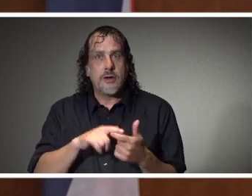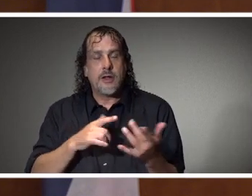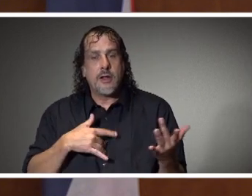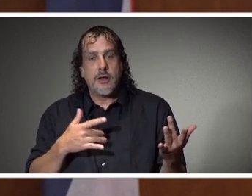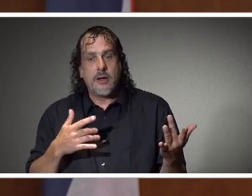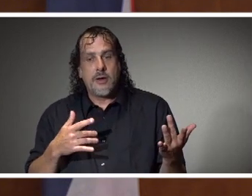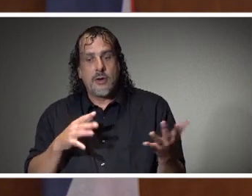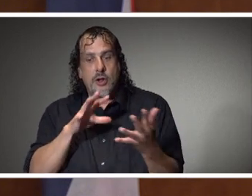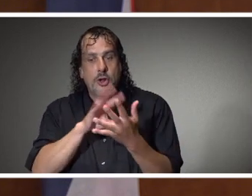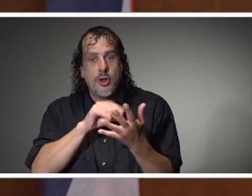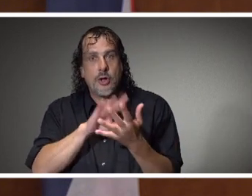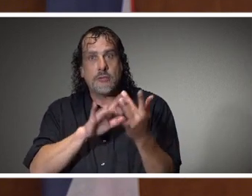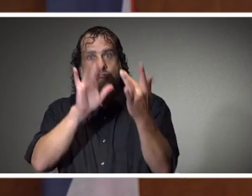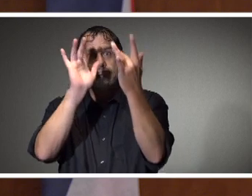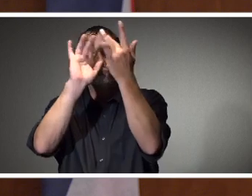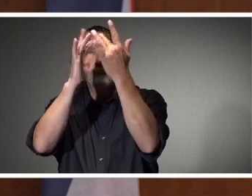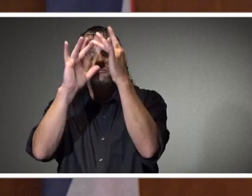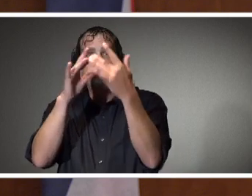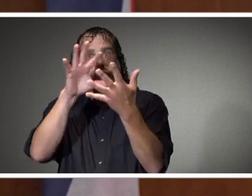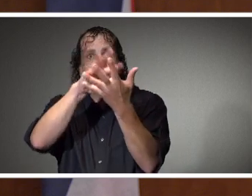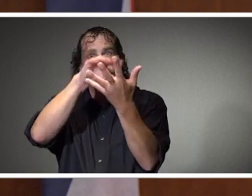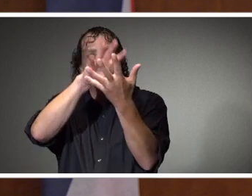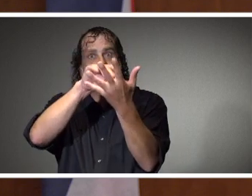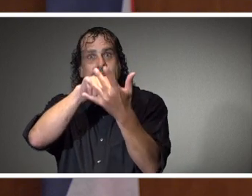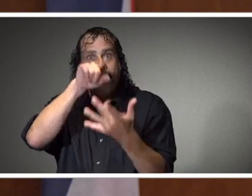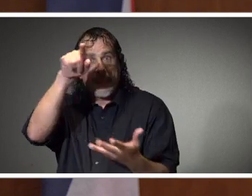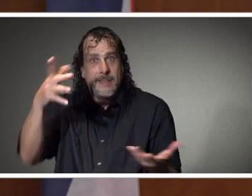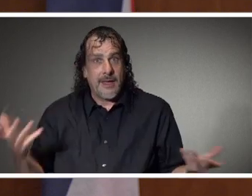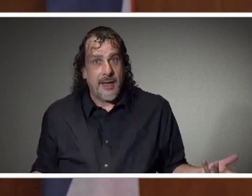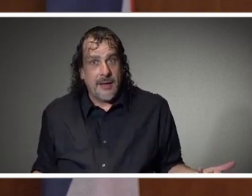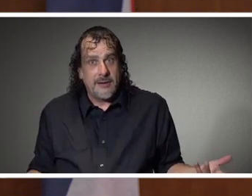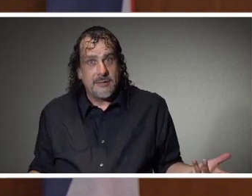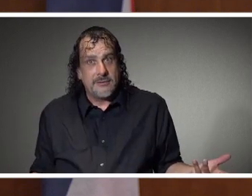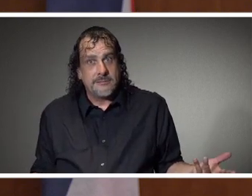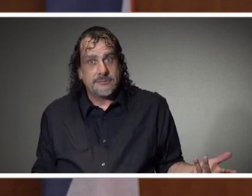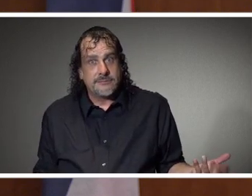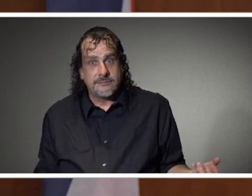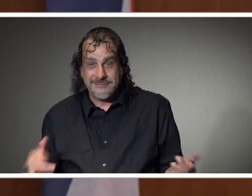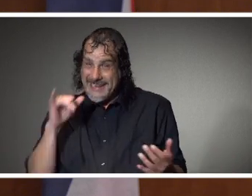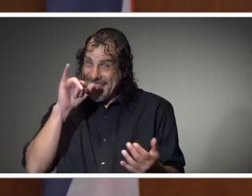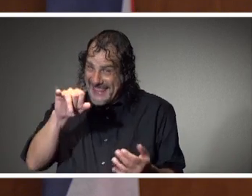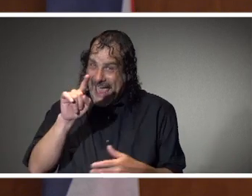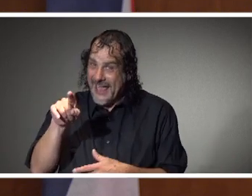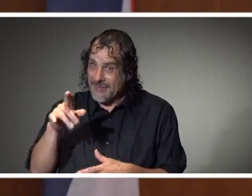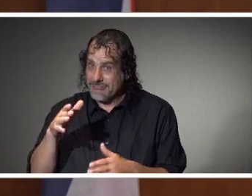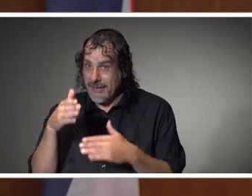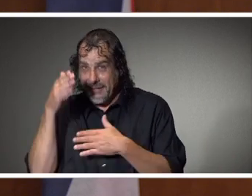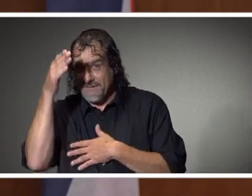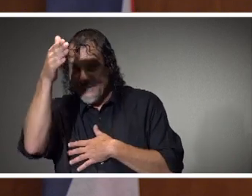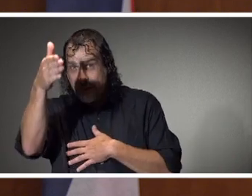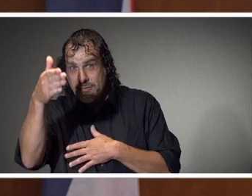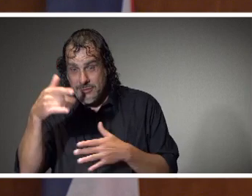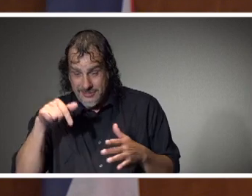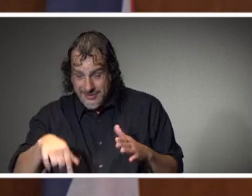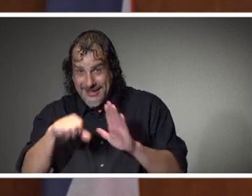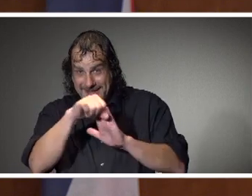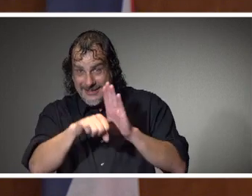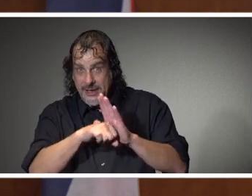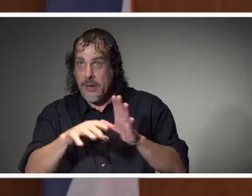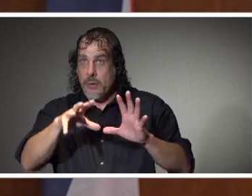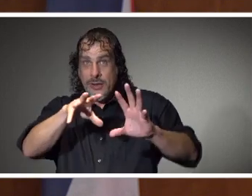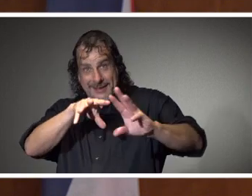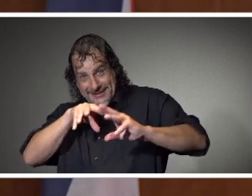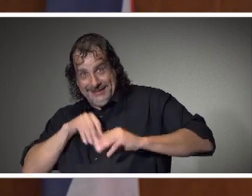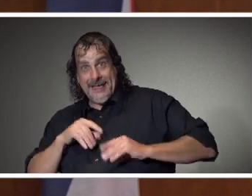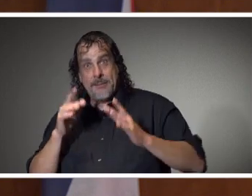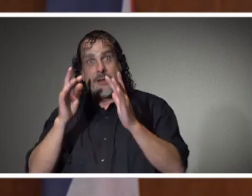were practicing distance learning. That really, if we as a state will embrace that, if